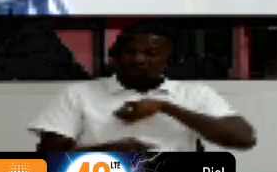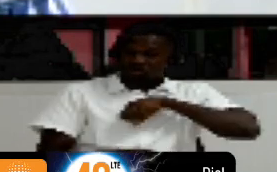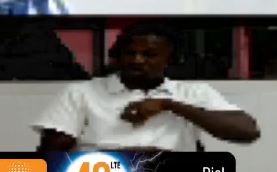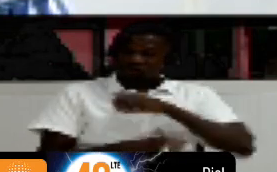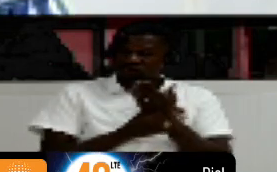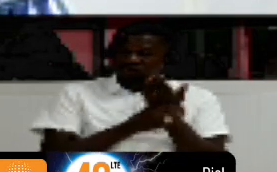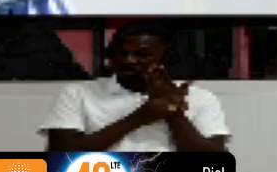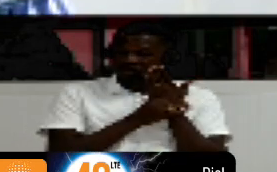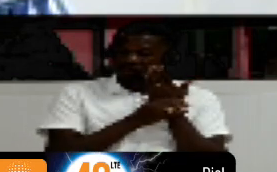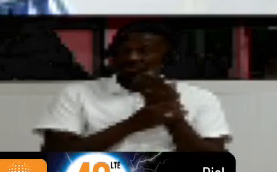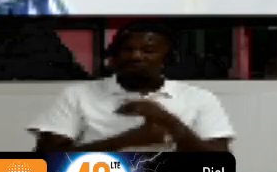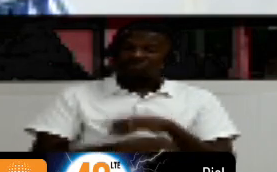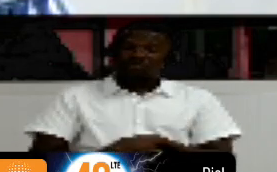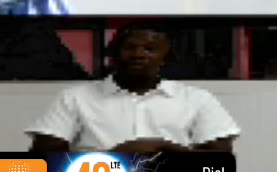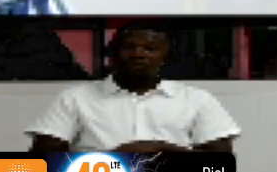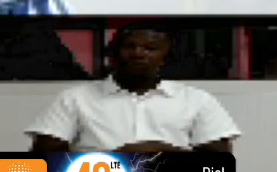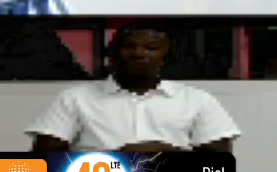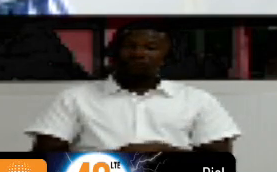times,